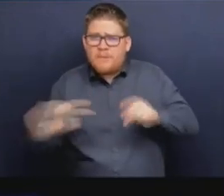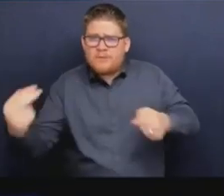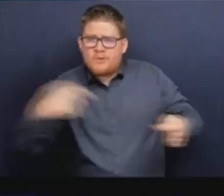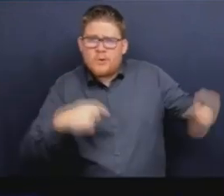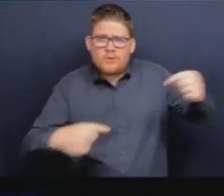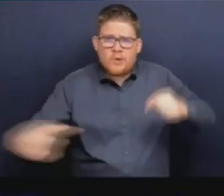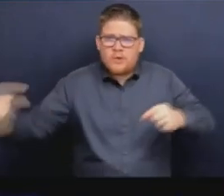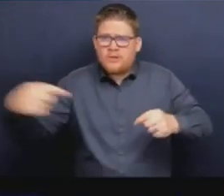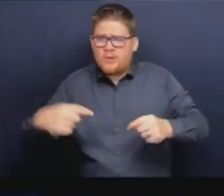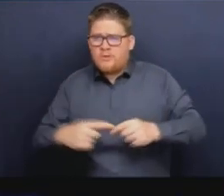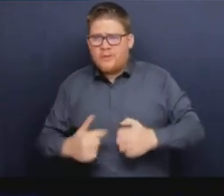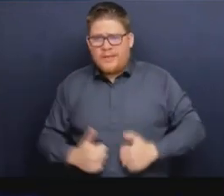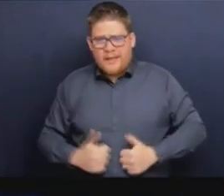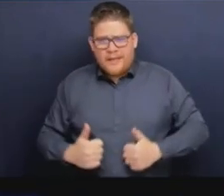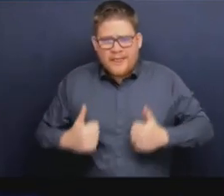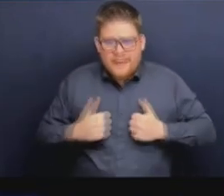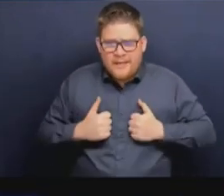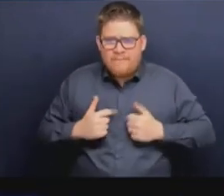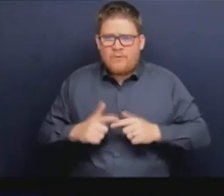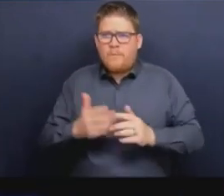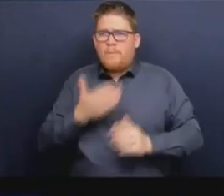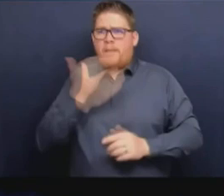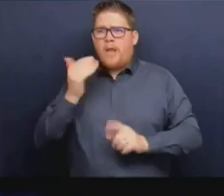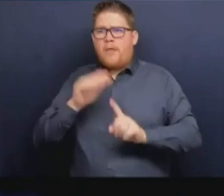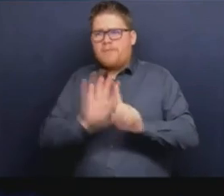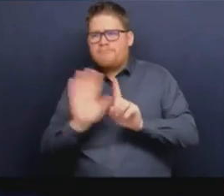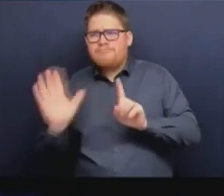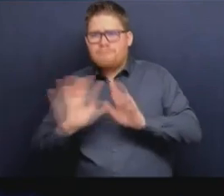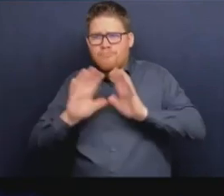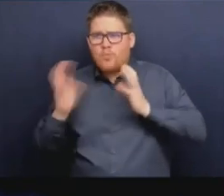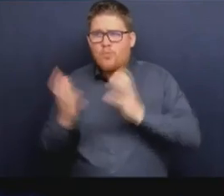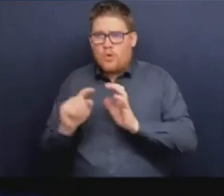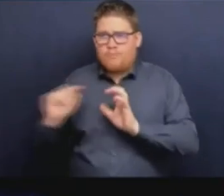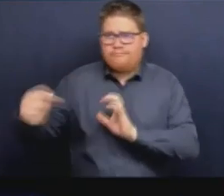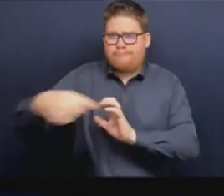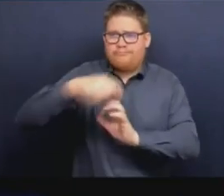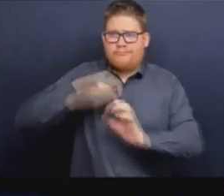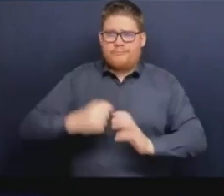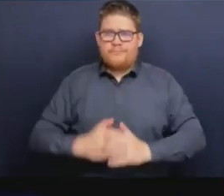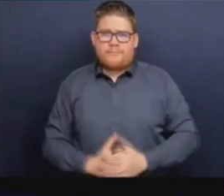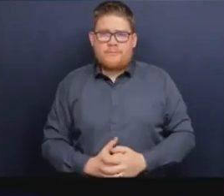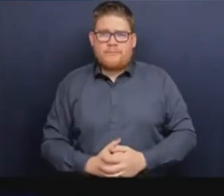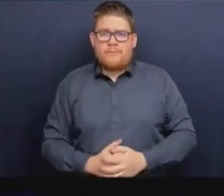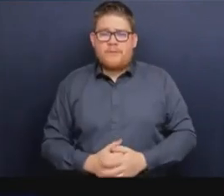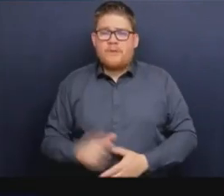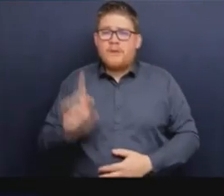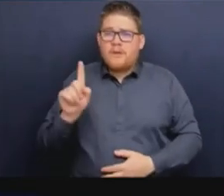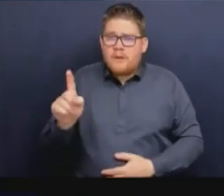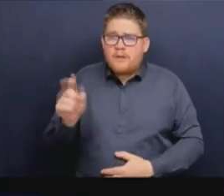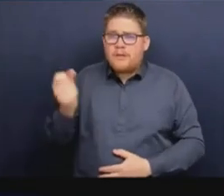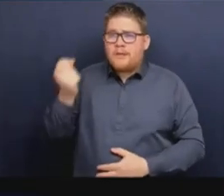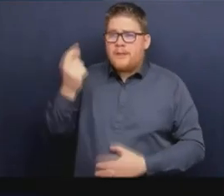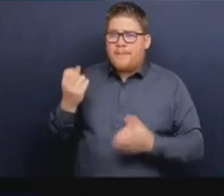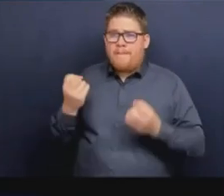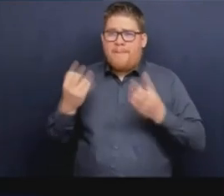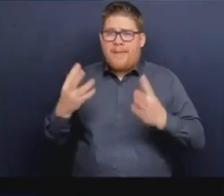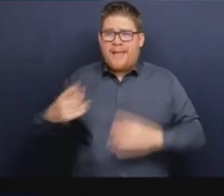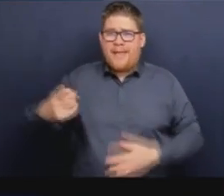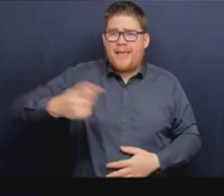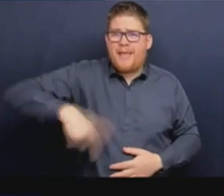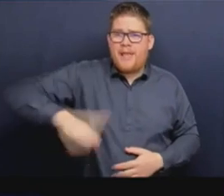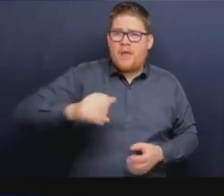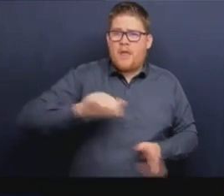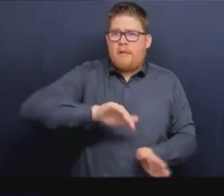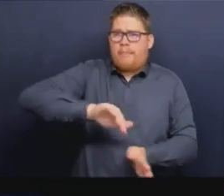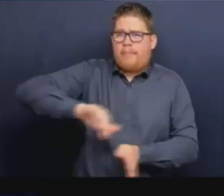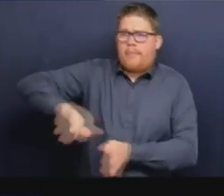life. Yet too many people are held back by systemic racism and colonial biases, preventing them